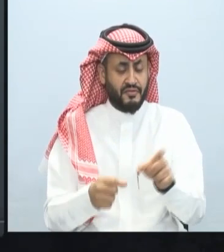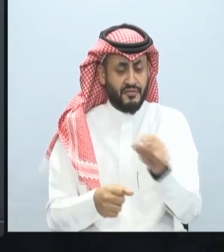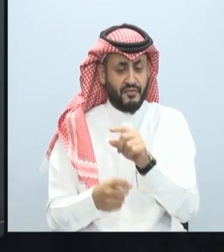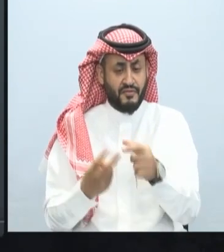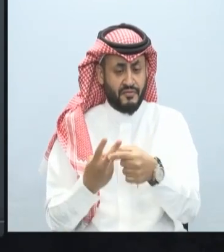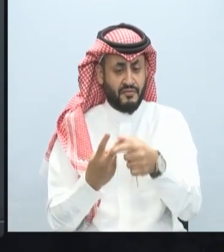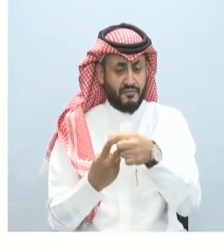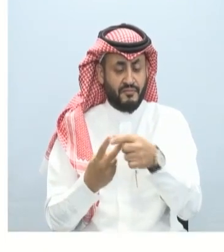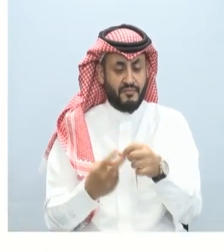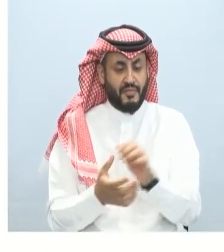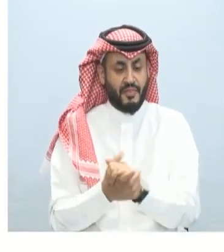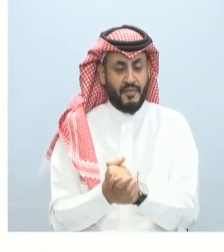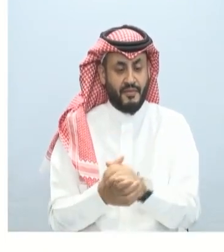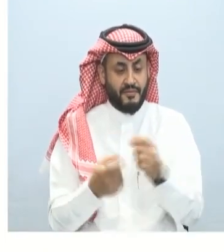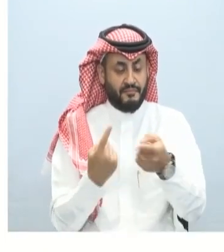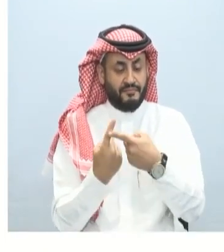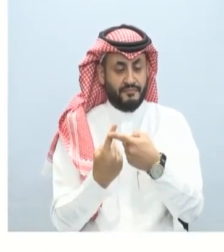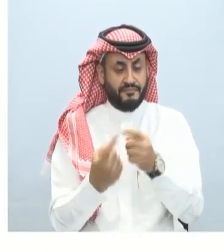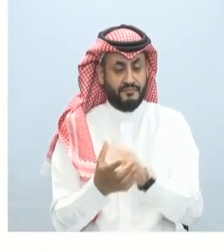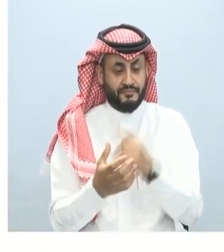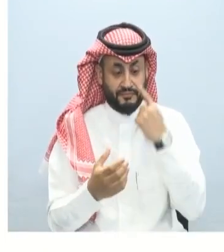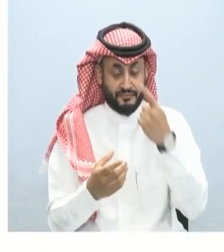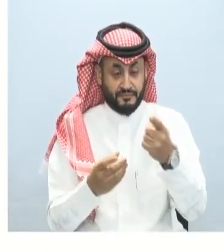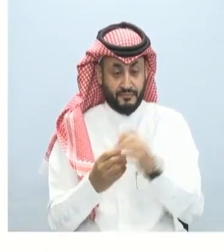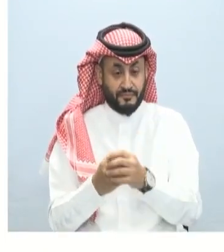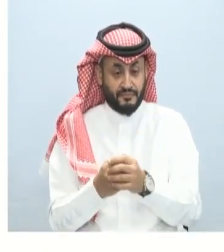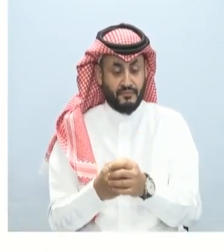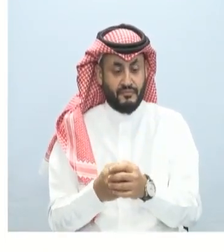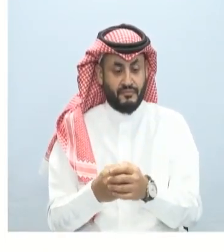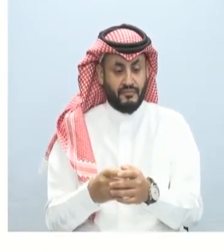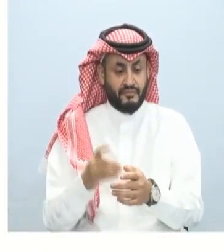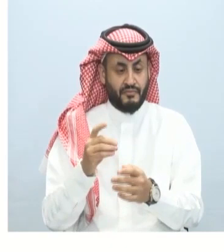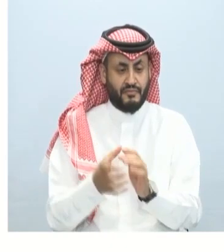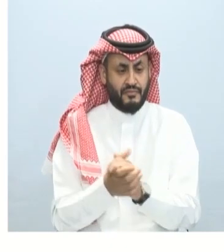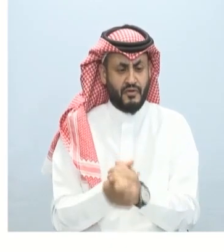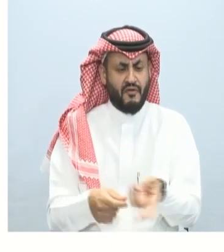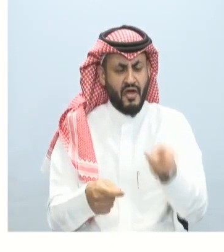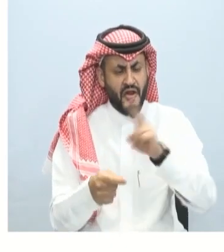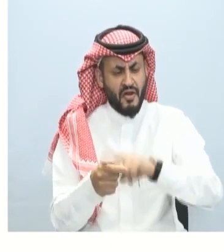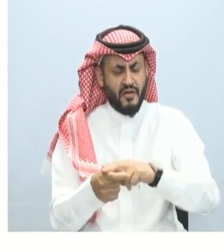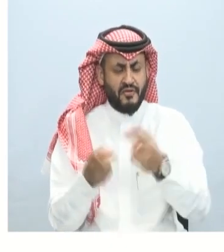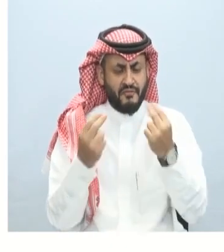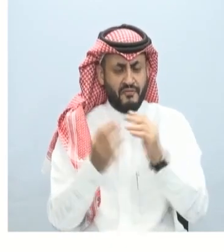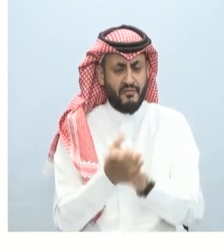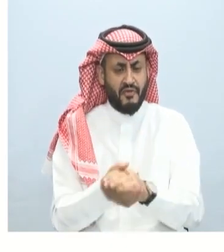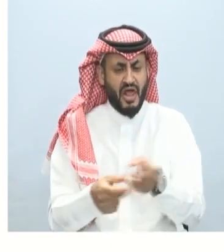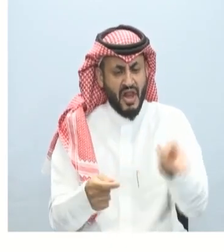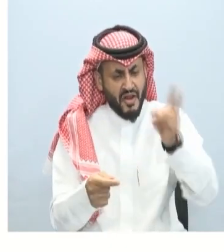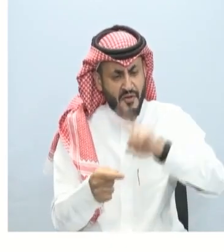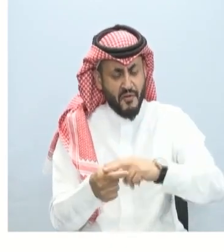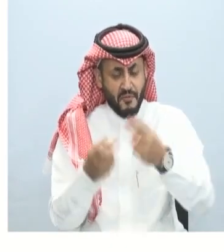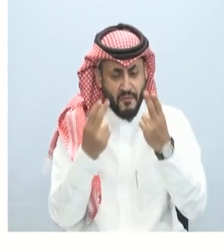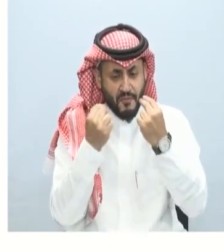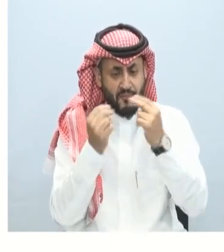sentence. We have, first of all, I do think. So this means that I applied the emphatic do as we